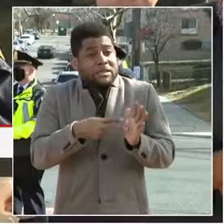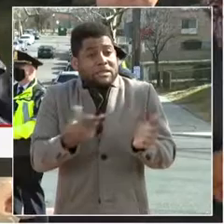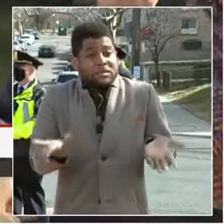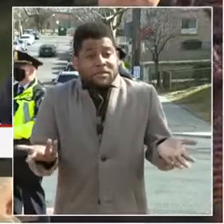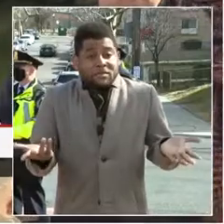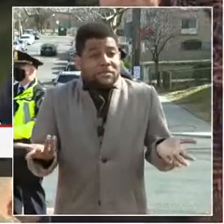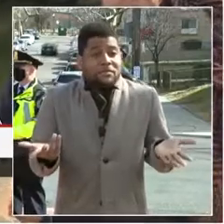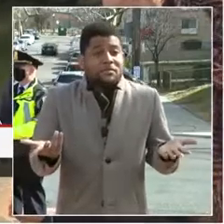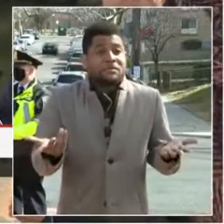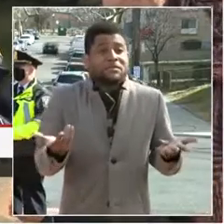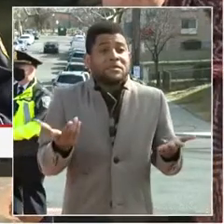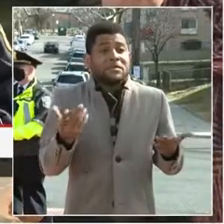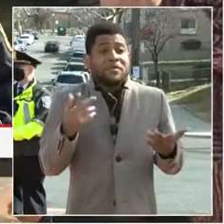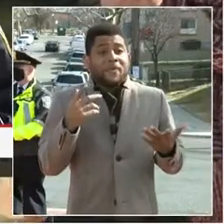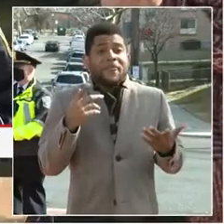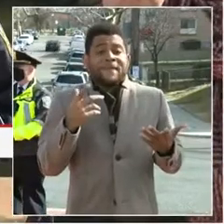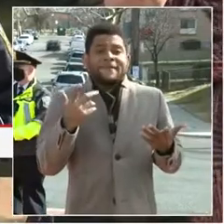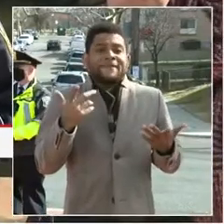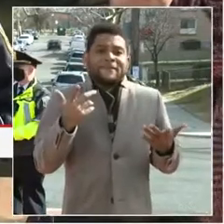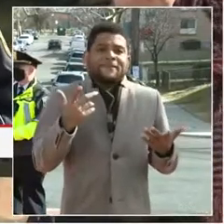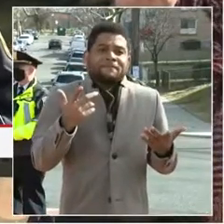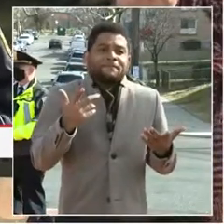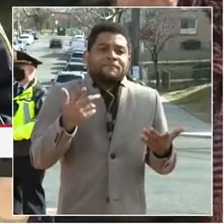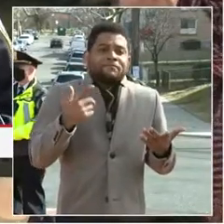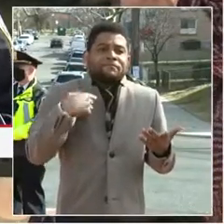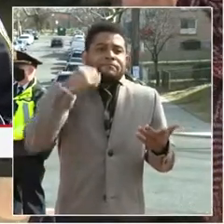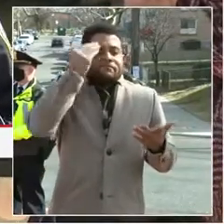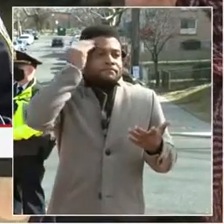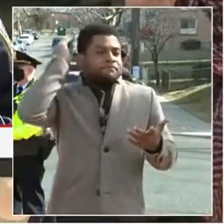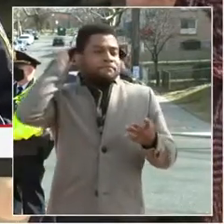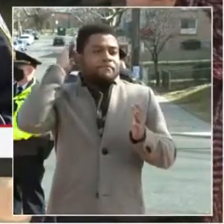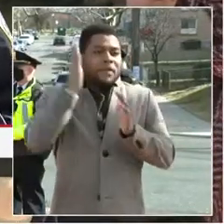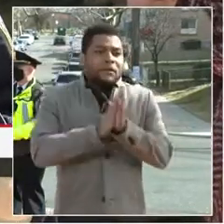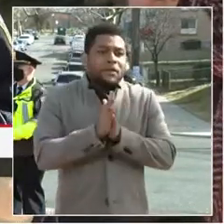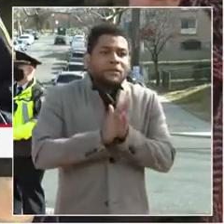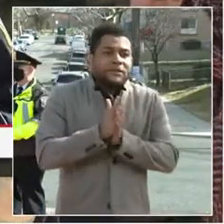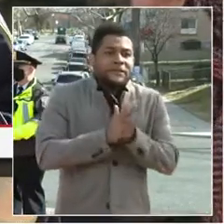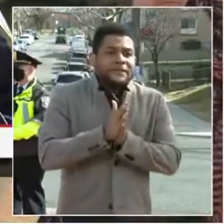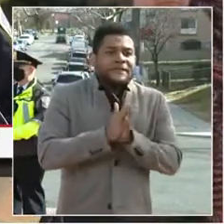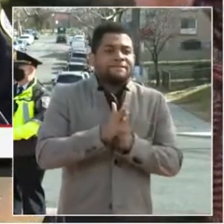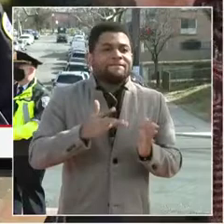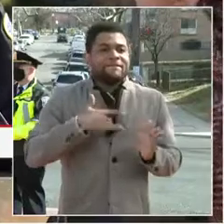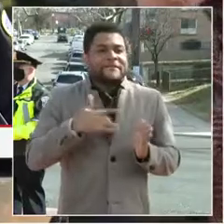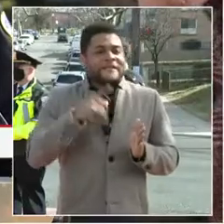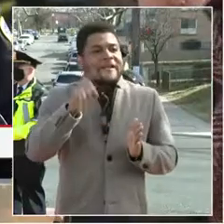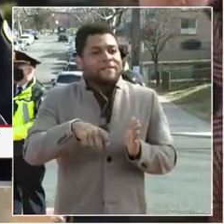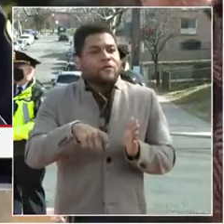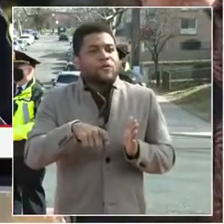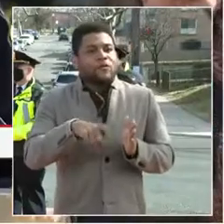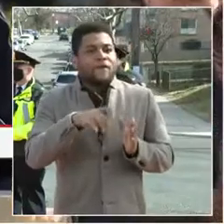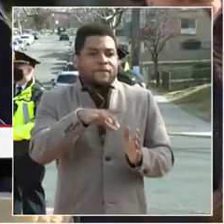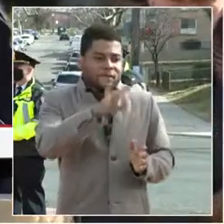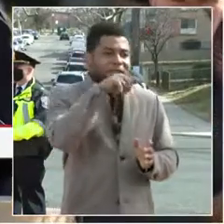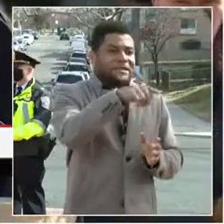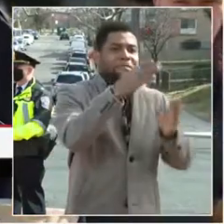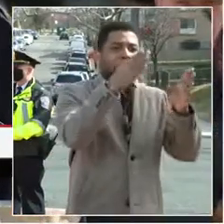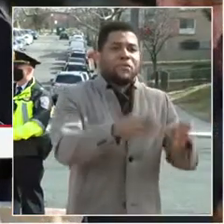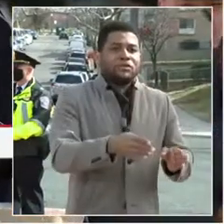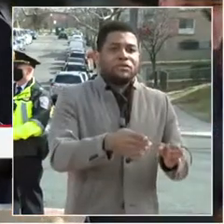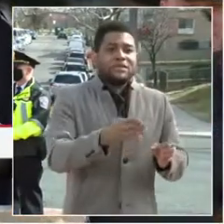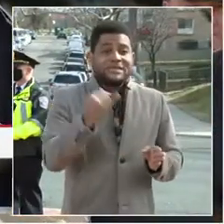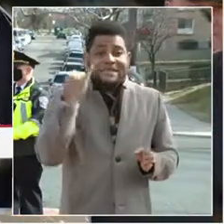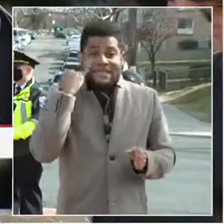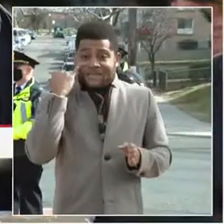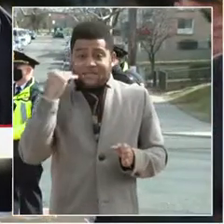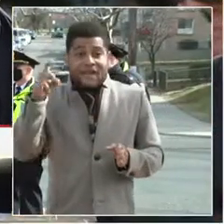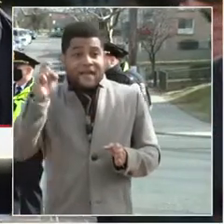it motivates me even more that we got to find this guy. And if it takes a financial thing to do